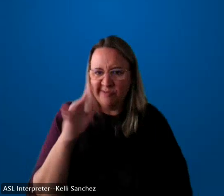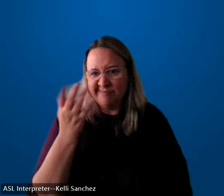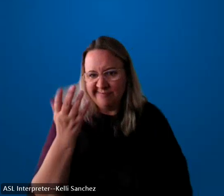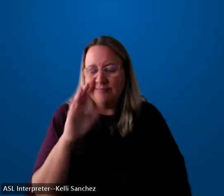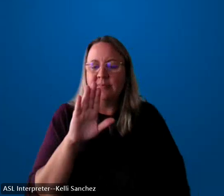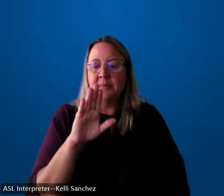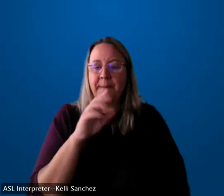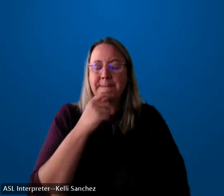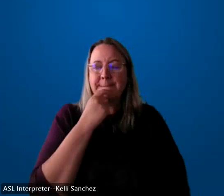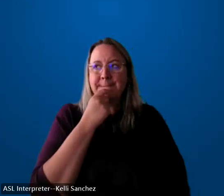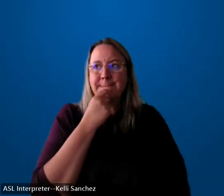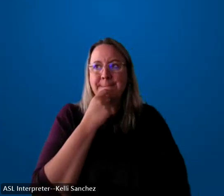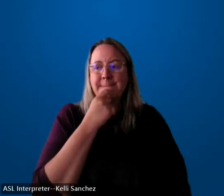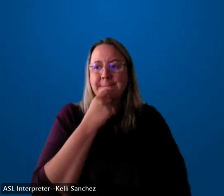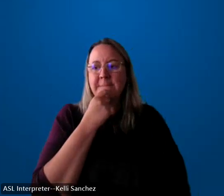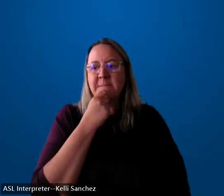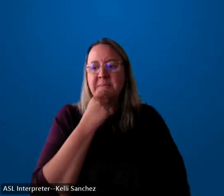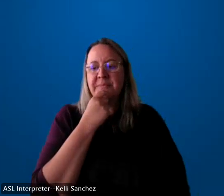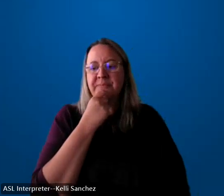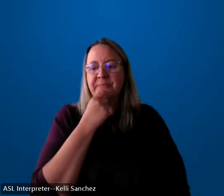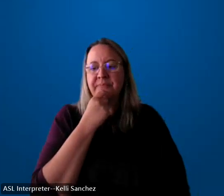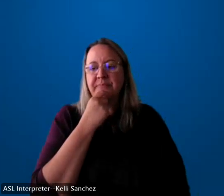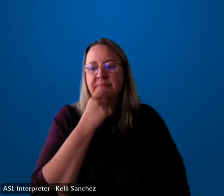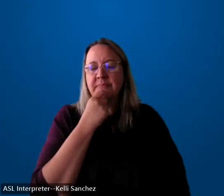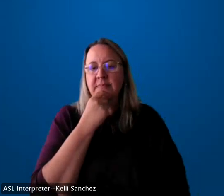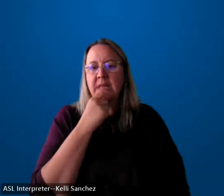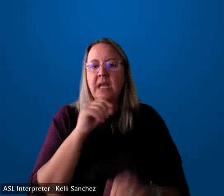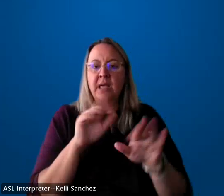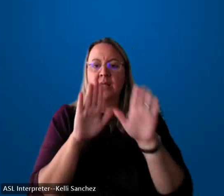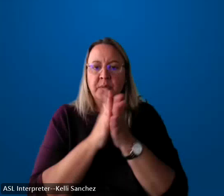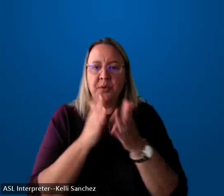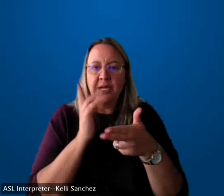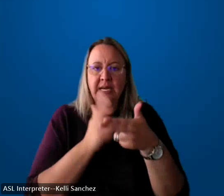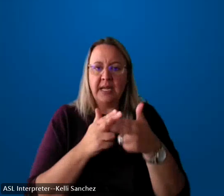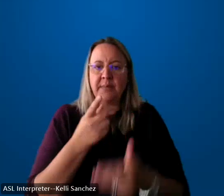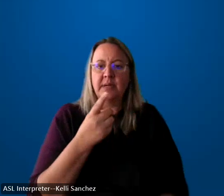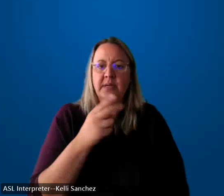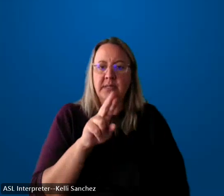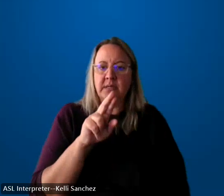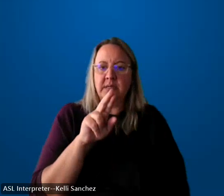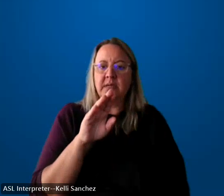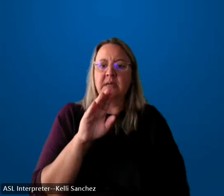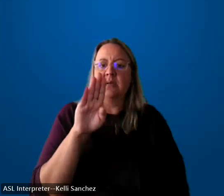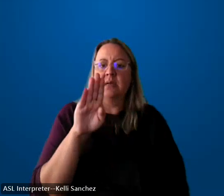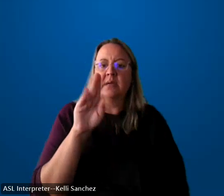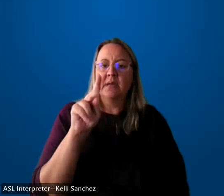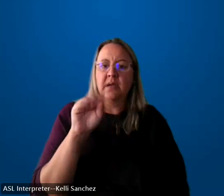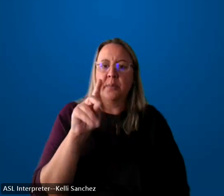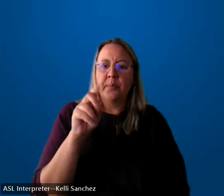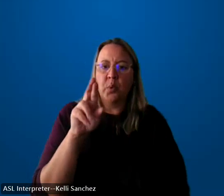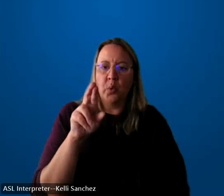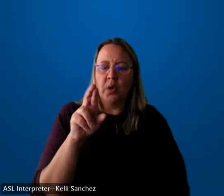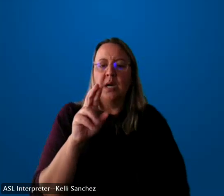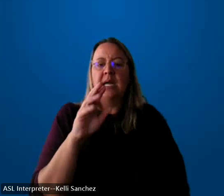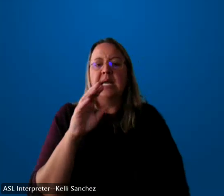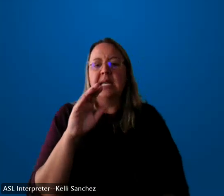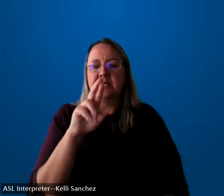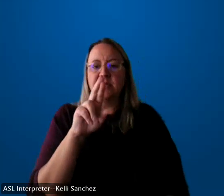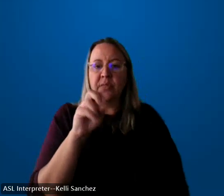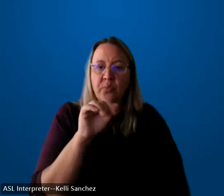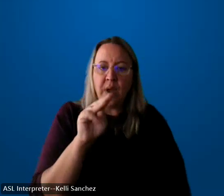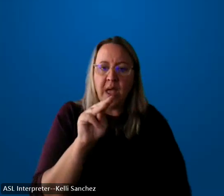um, there's an excellent book by a gentleman named Dr. Gabor Mott called In the Realm of Hungry Ghosts. And he